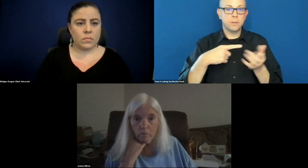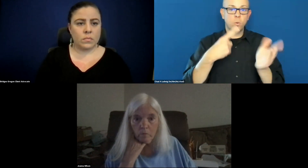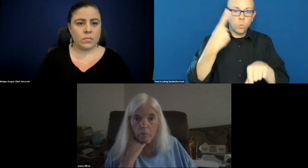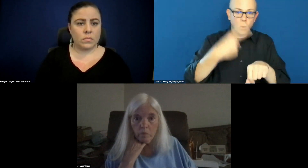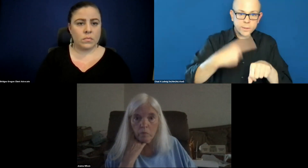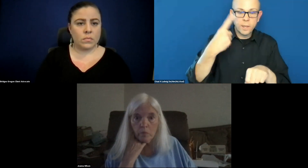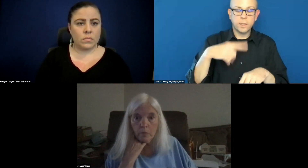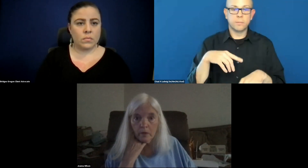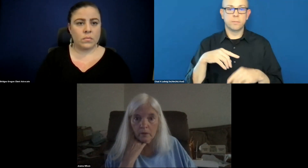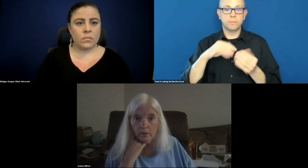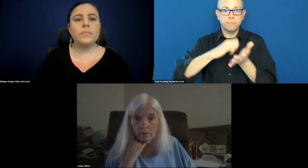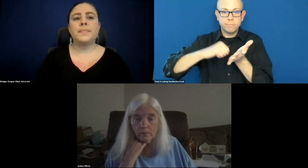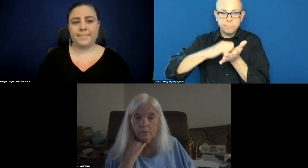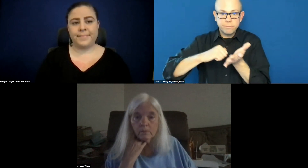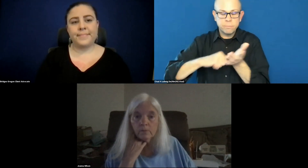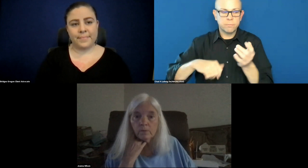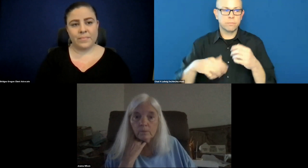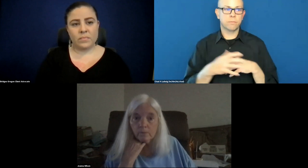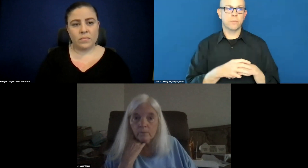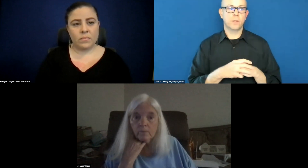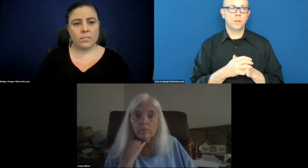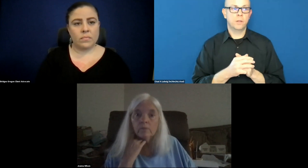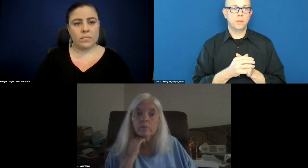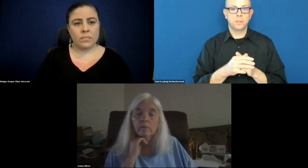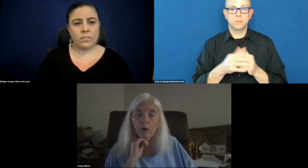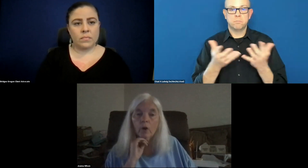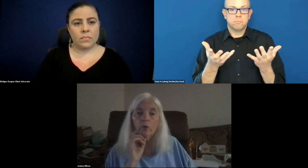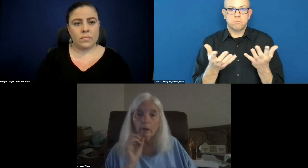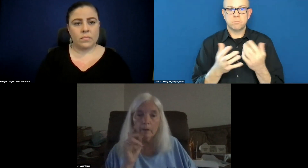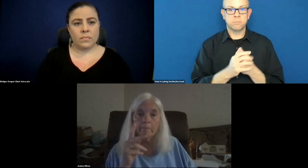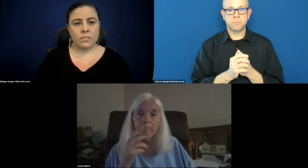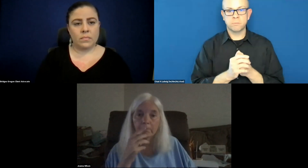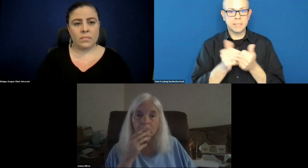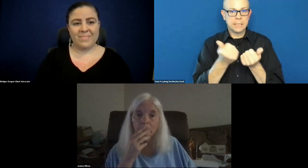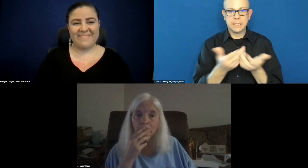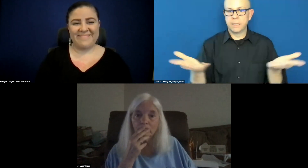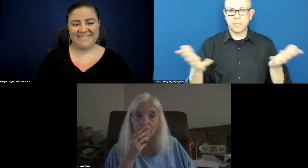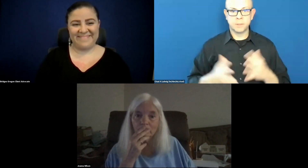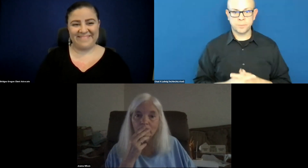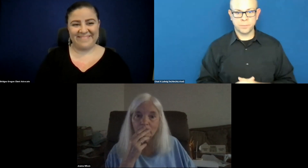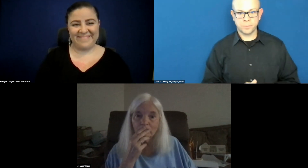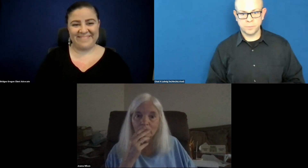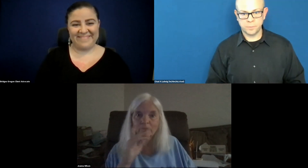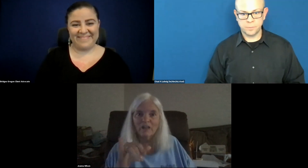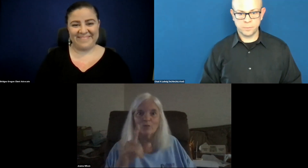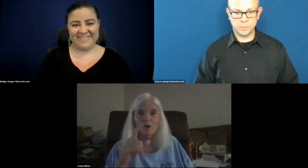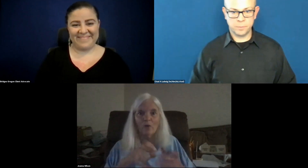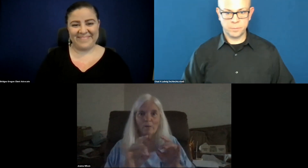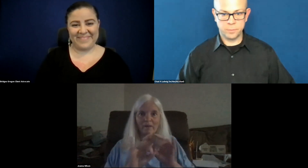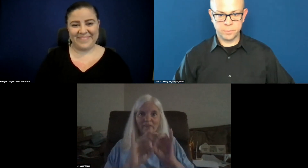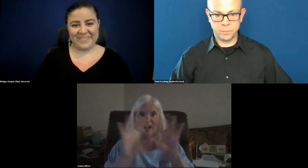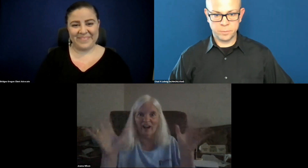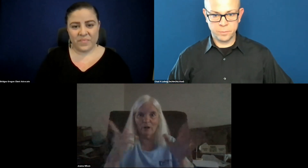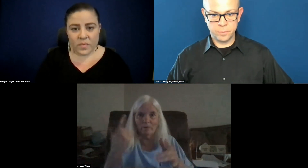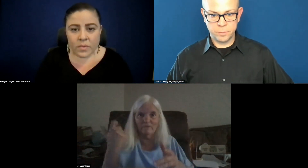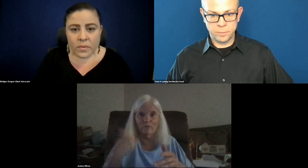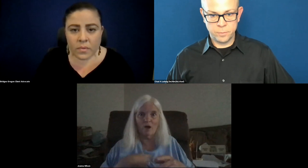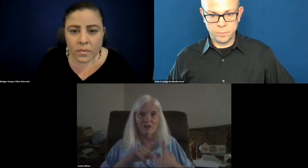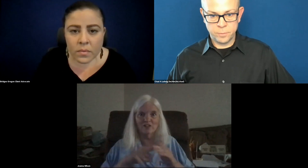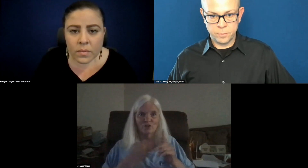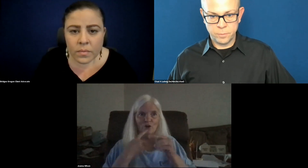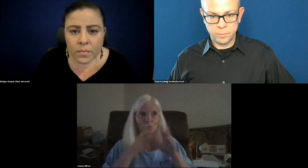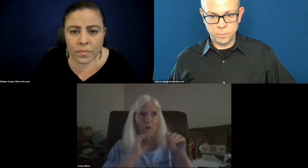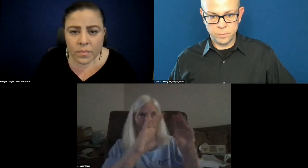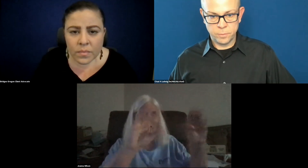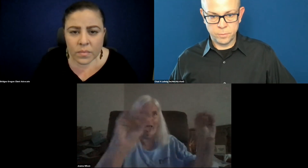ways you can do it. You can do it monthly, you can do a one-time donation, you can do a monthly withdrawal from your account, or whatever you want to do. Yeah,